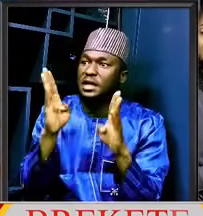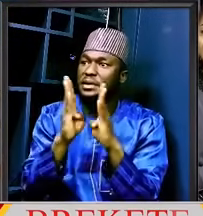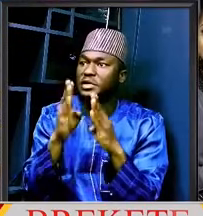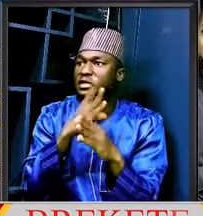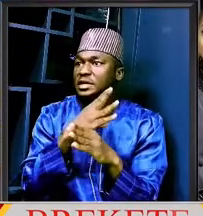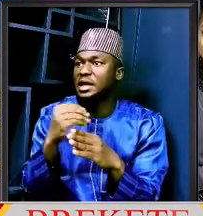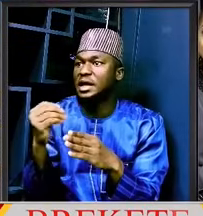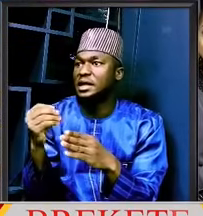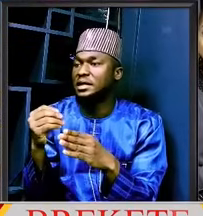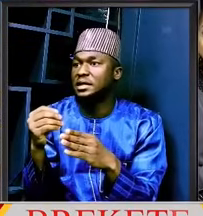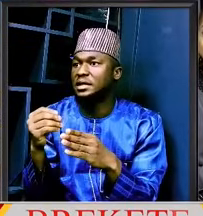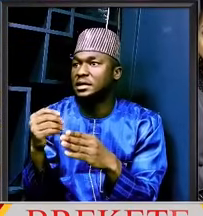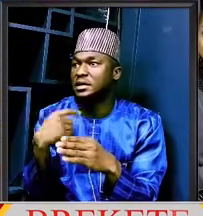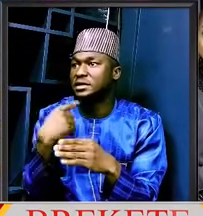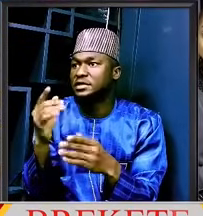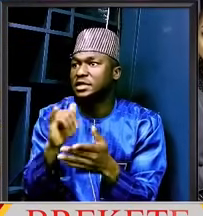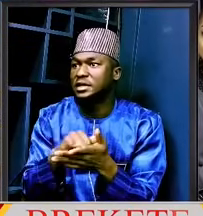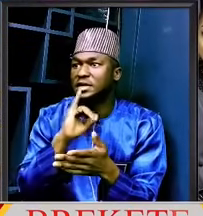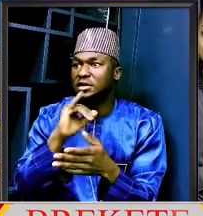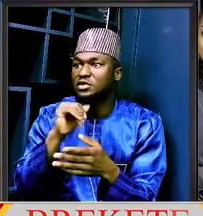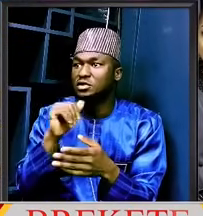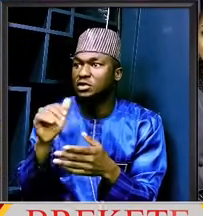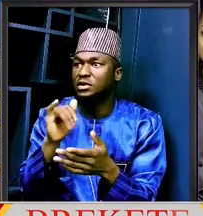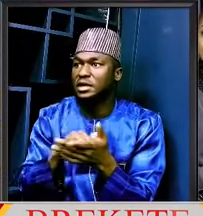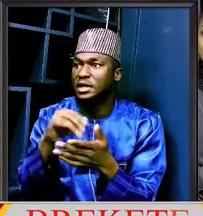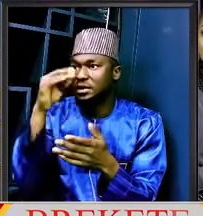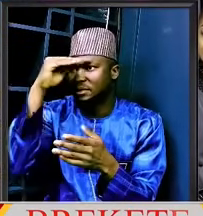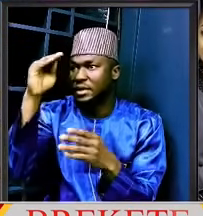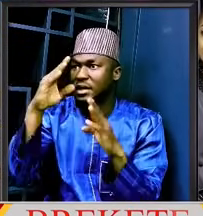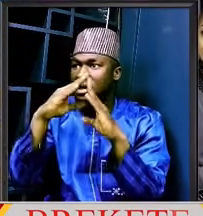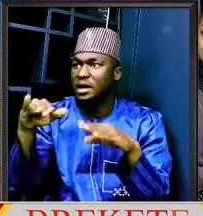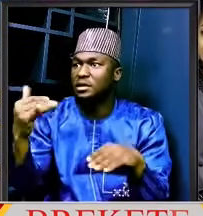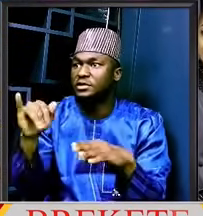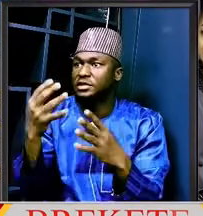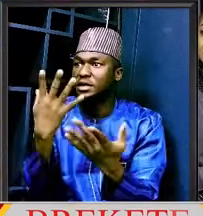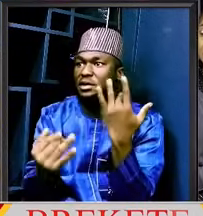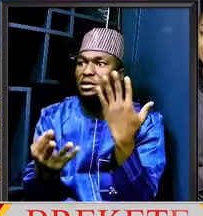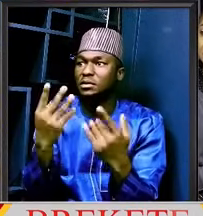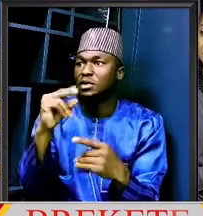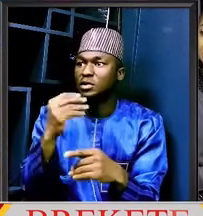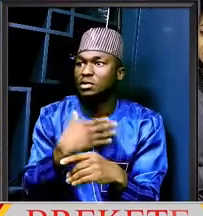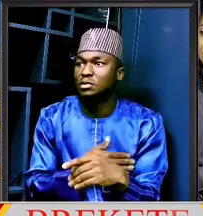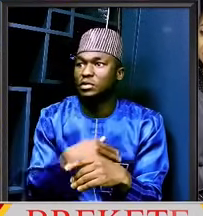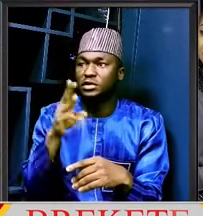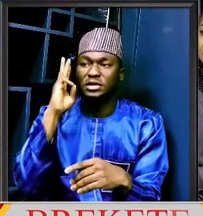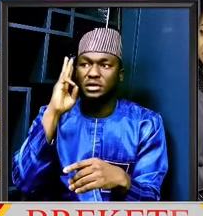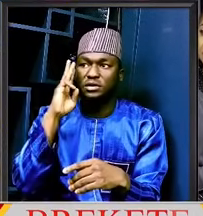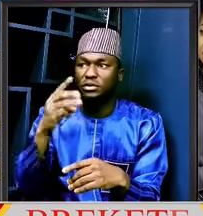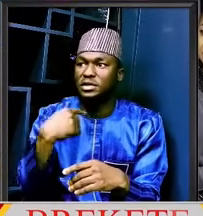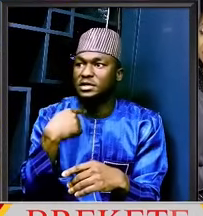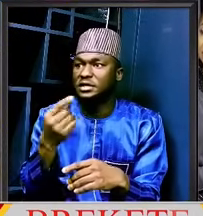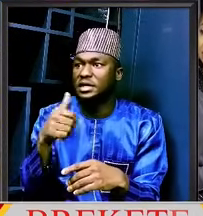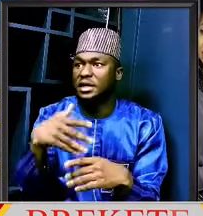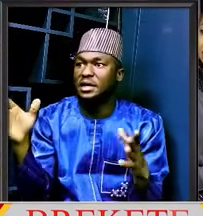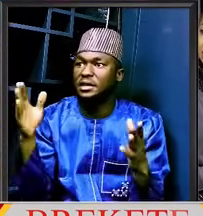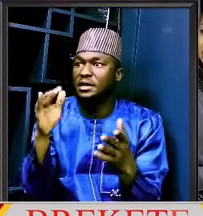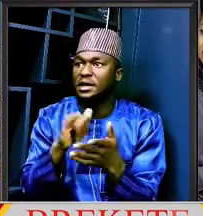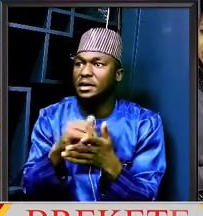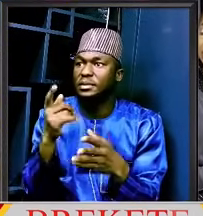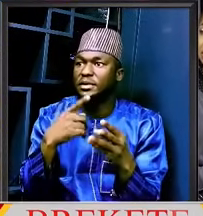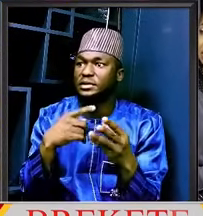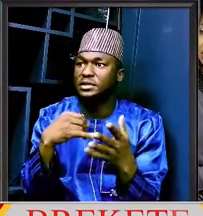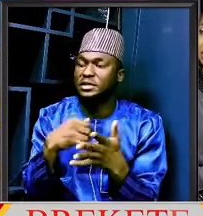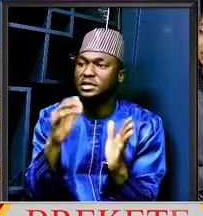came out with a press release that it is not that man's house they burnt, so nobody should tell them anything about the civilian governor, that they had a